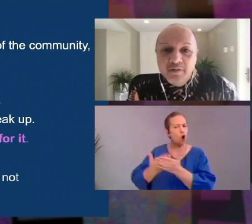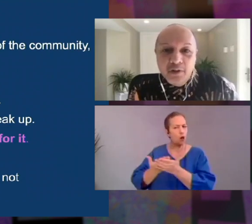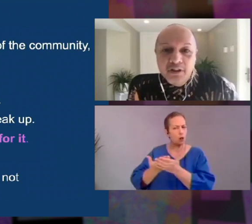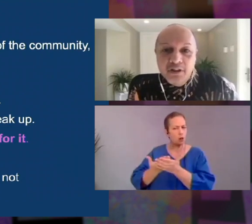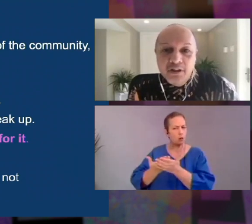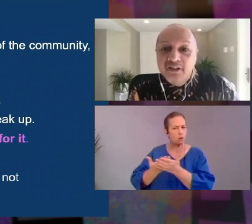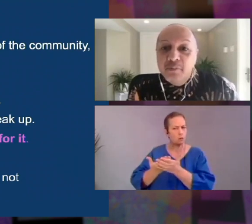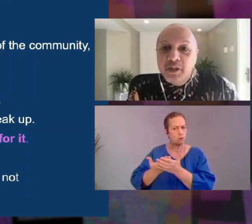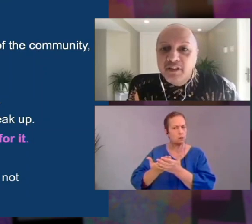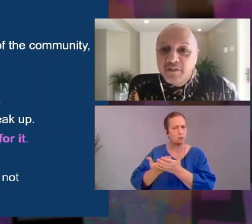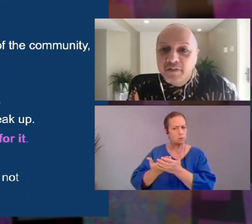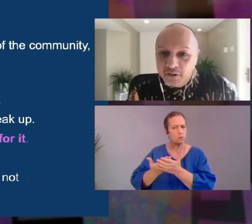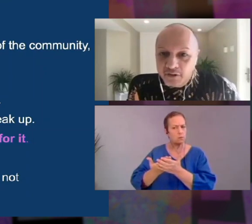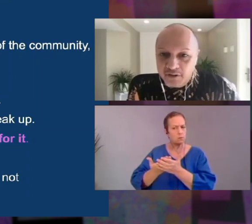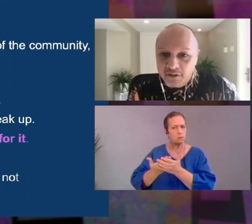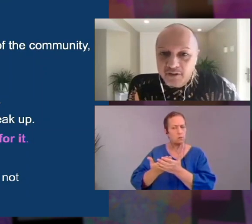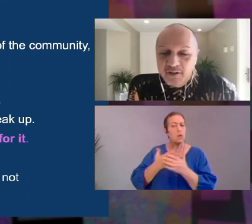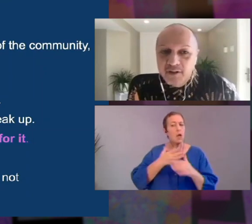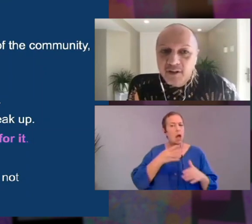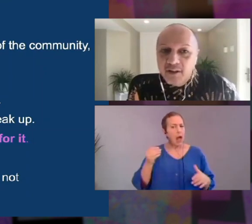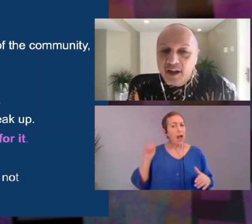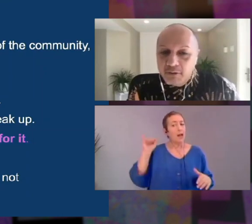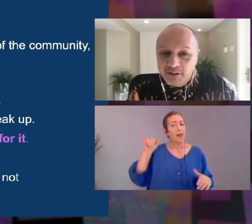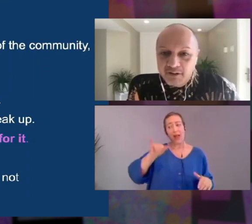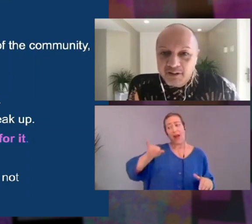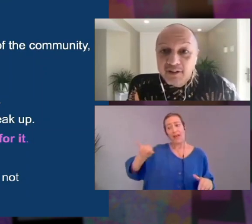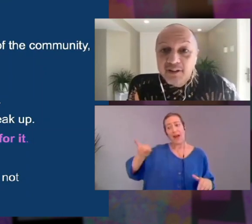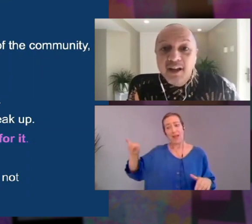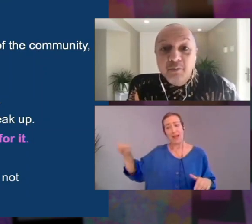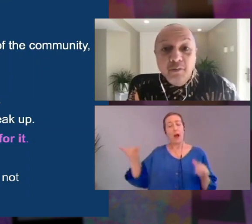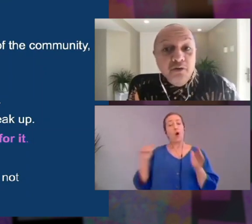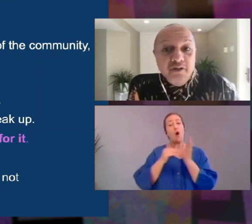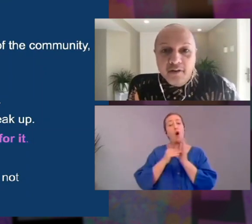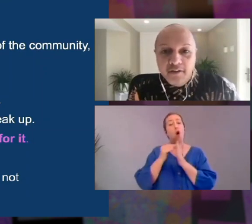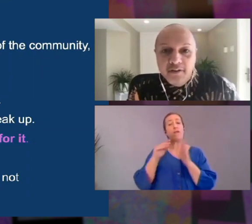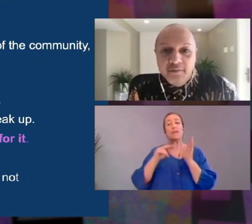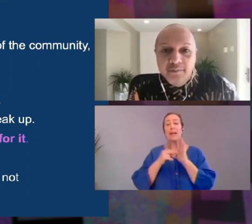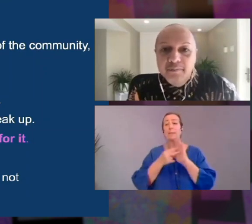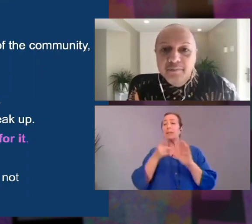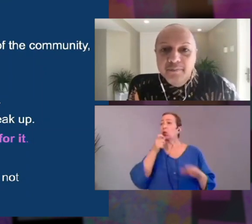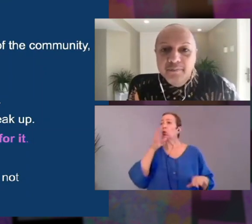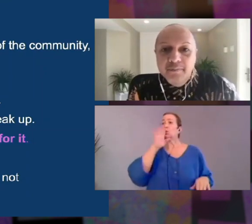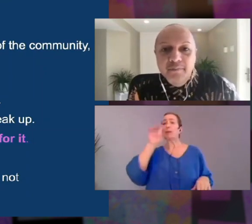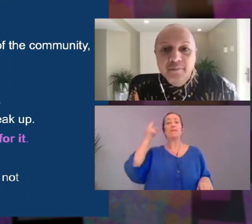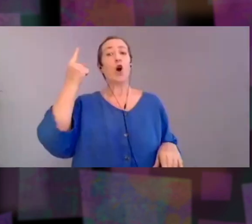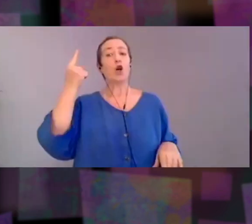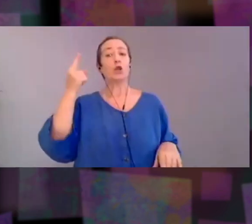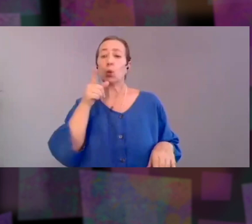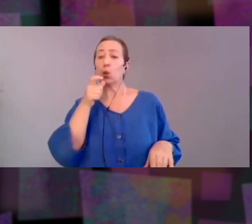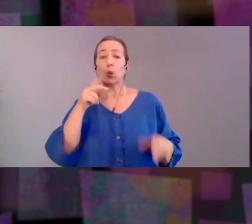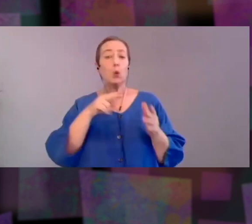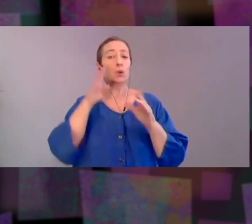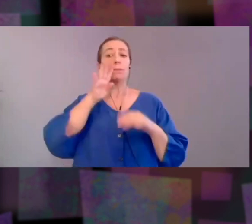same voices speaking first, loudest, and most often.